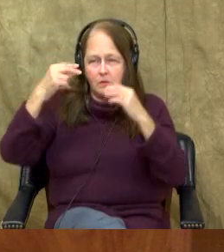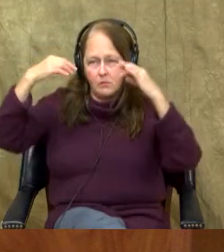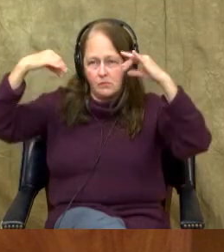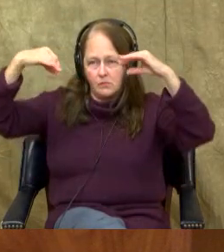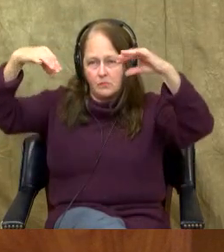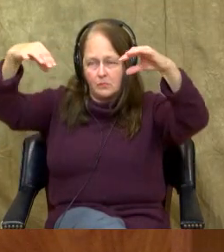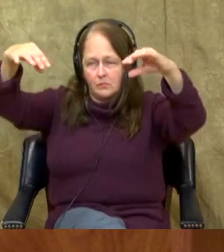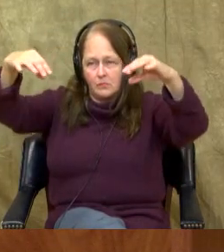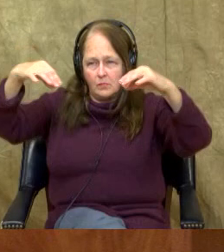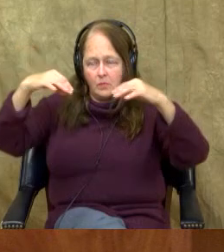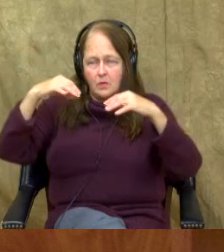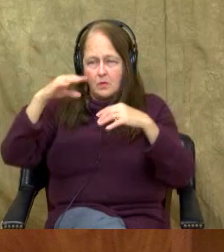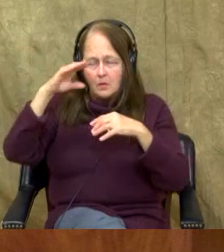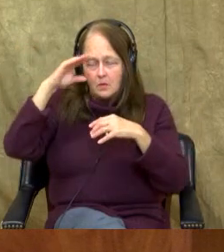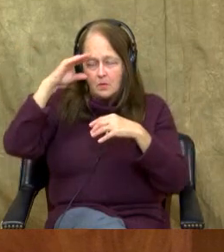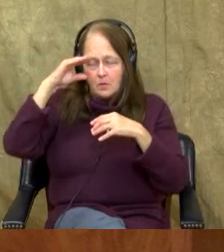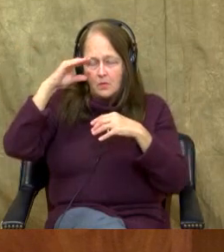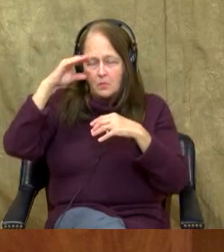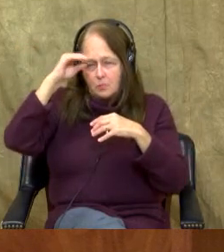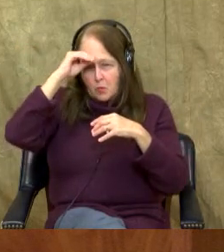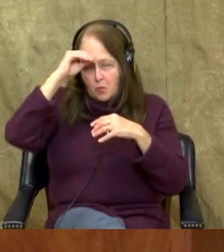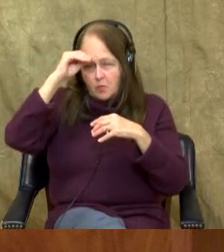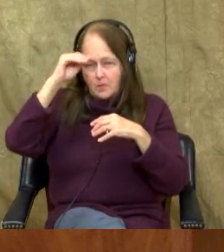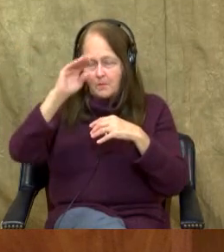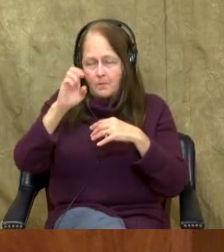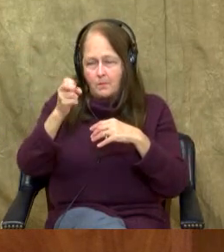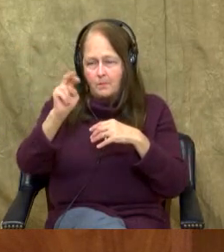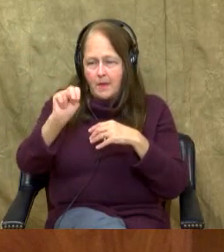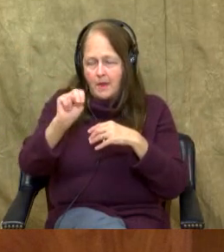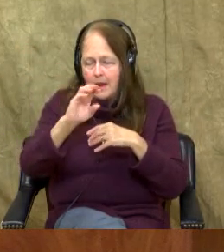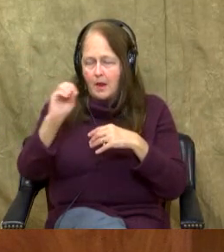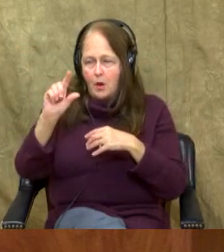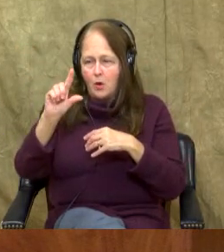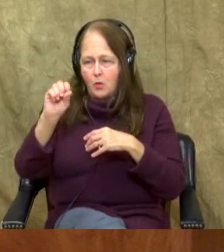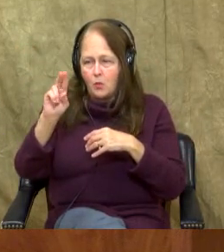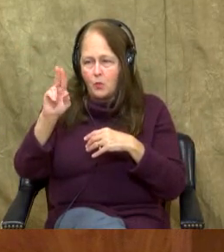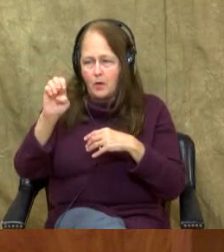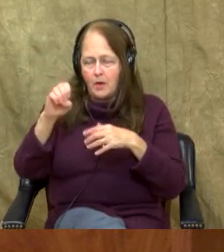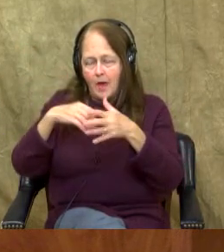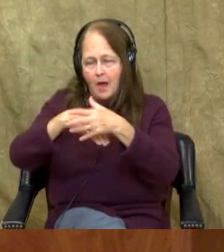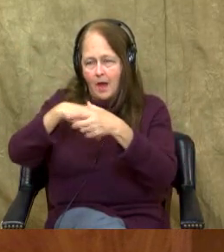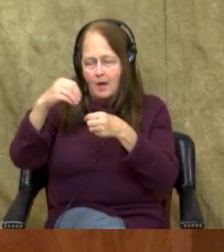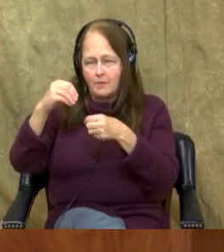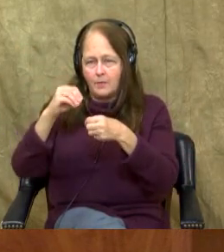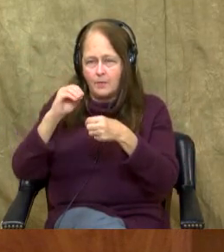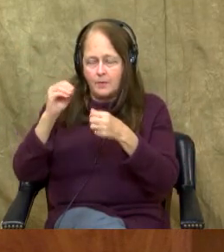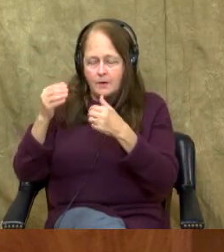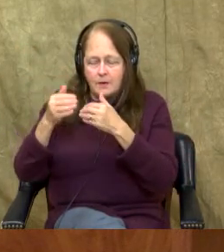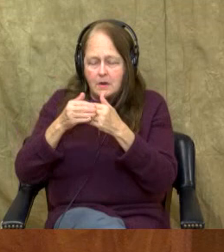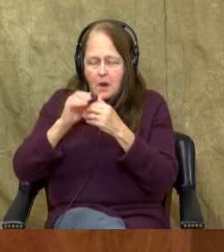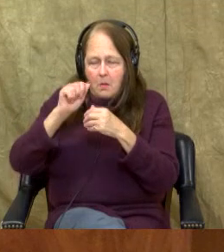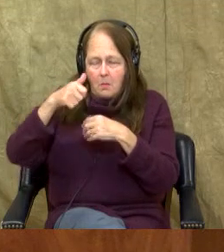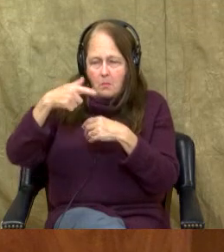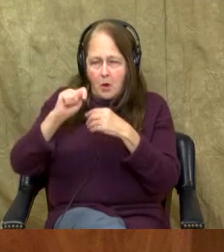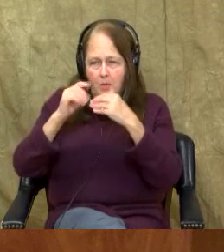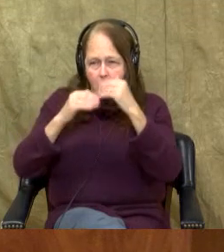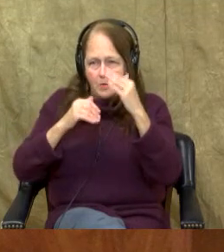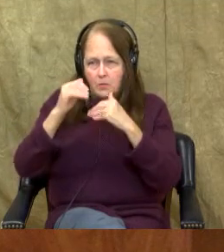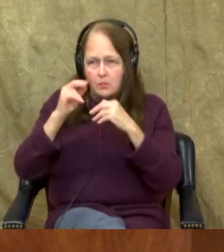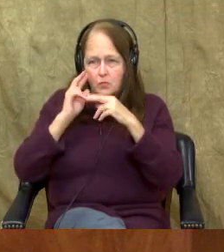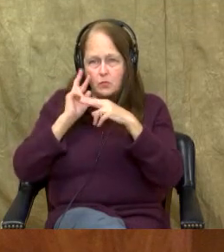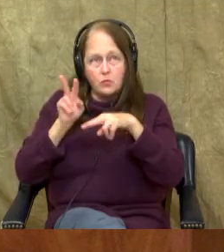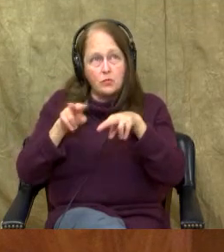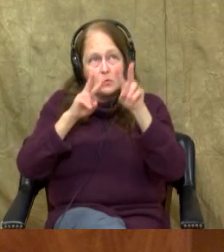But Ben and Louie are out this summer night at 10 p.m. in front of their apartment building, peering